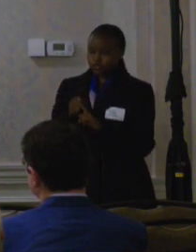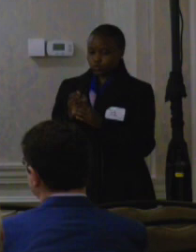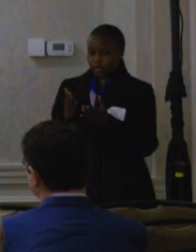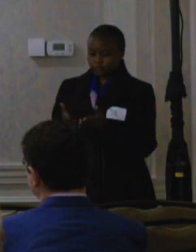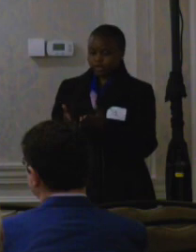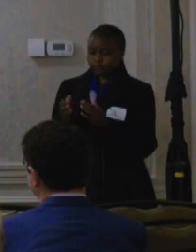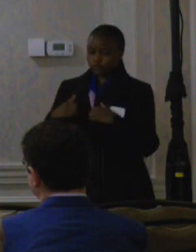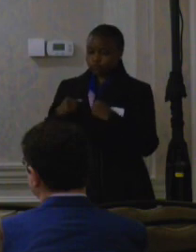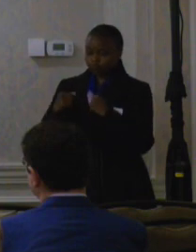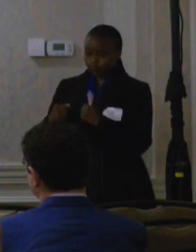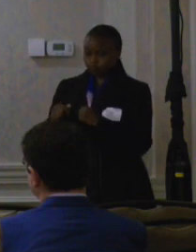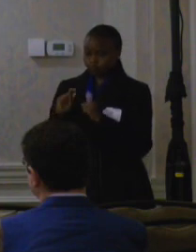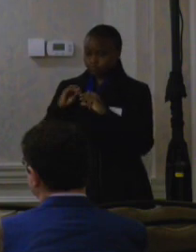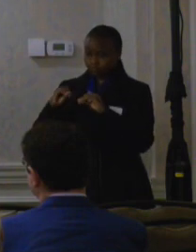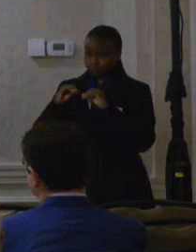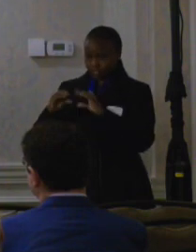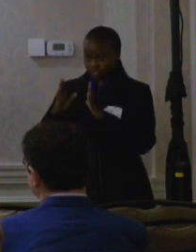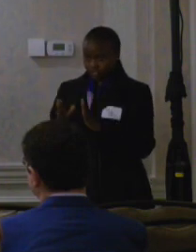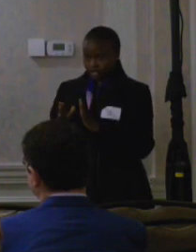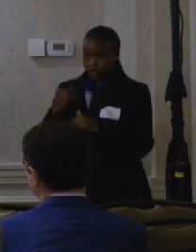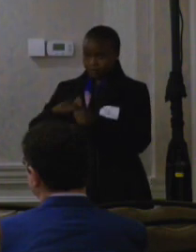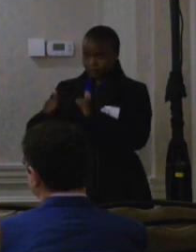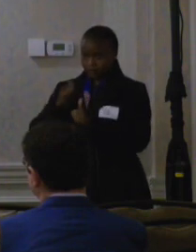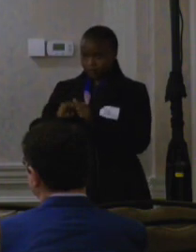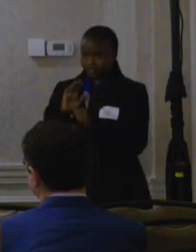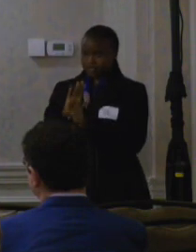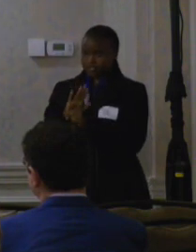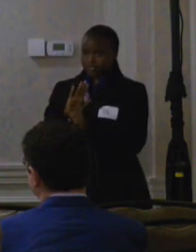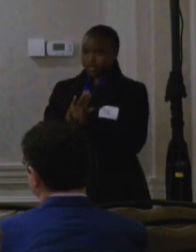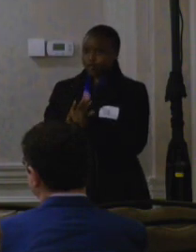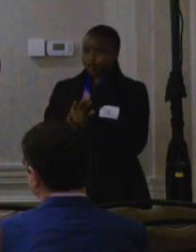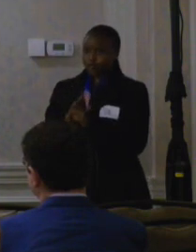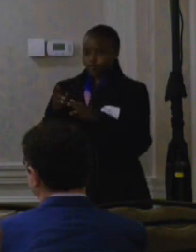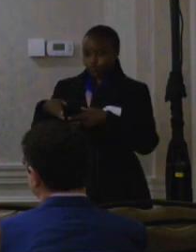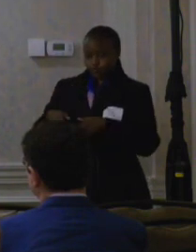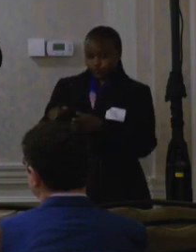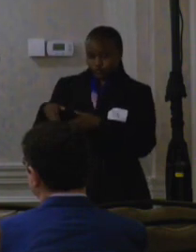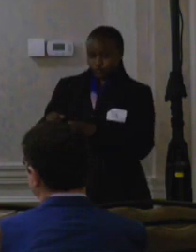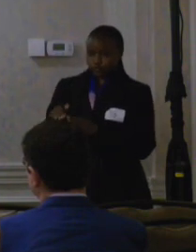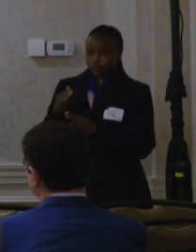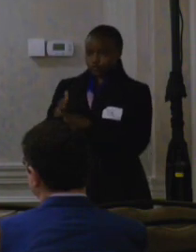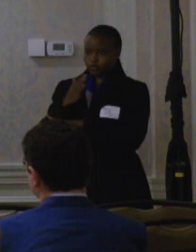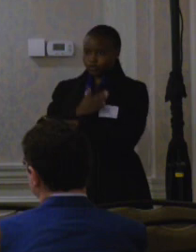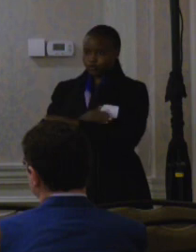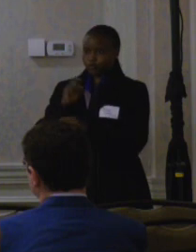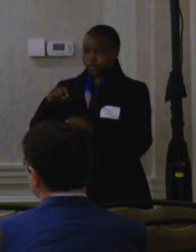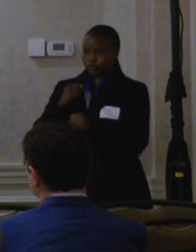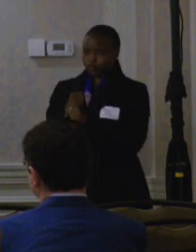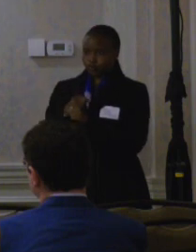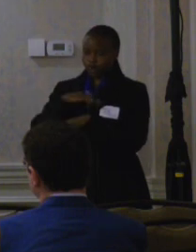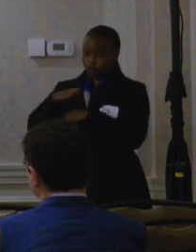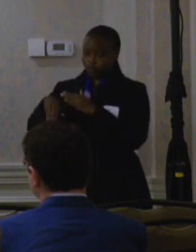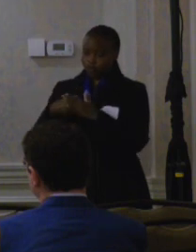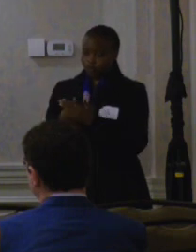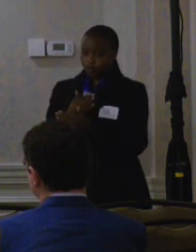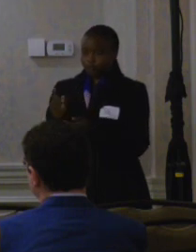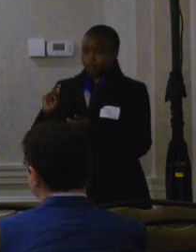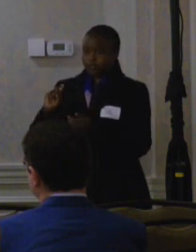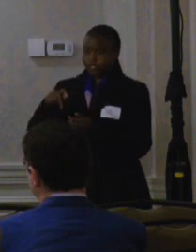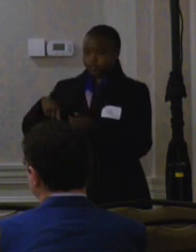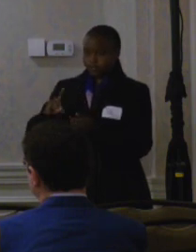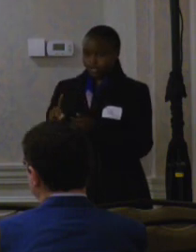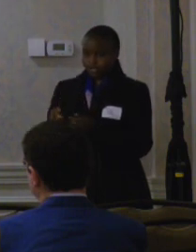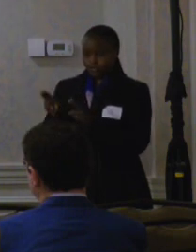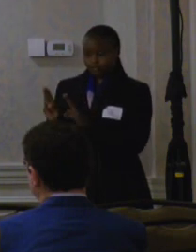available to strengthen teacher performance. So again, there are lots of inroads to improve teachers, and we need to work on all of them, but teacher professional development is